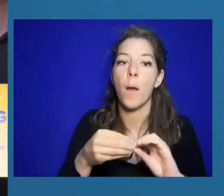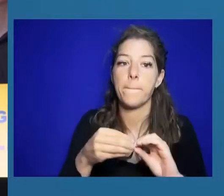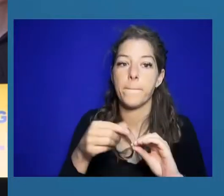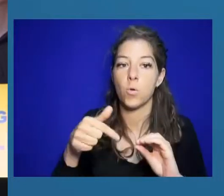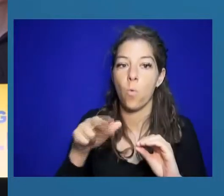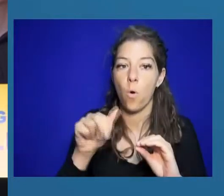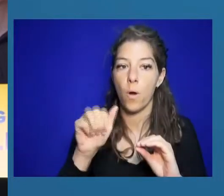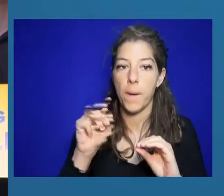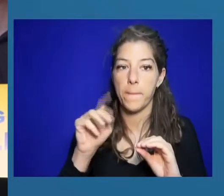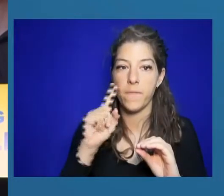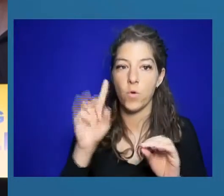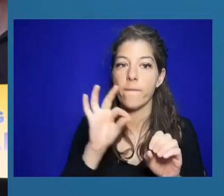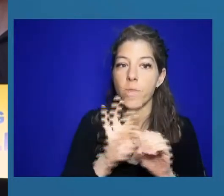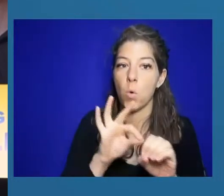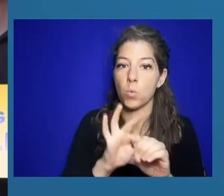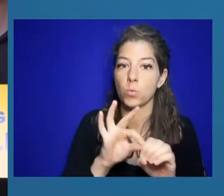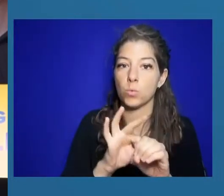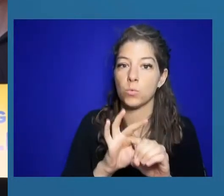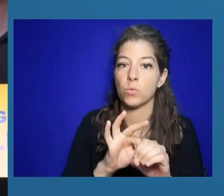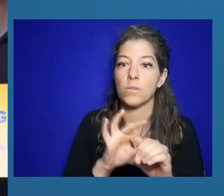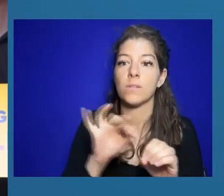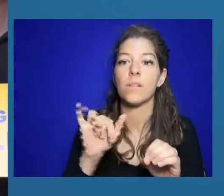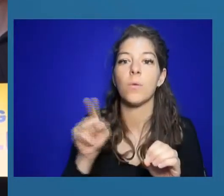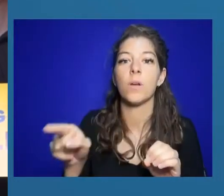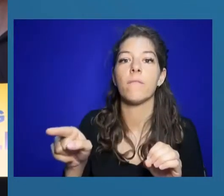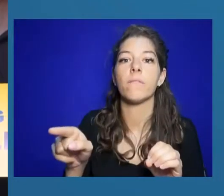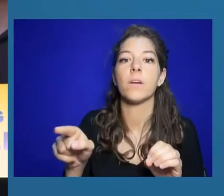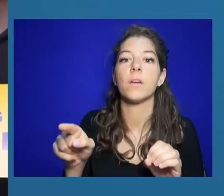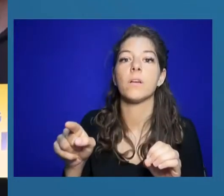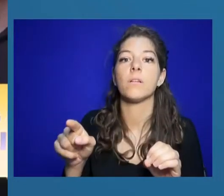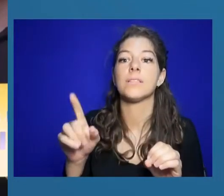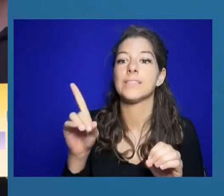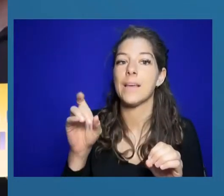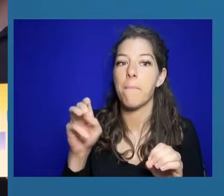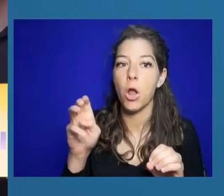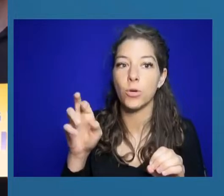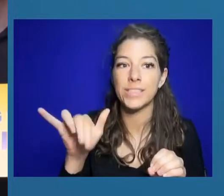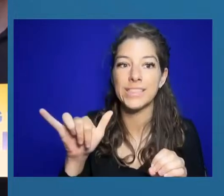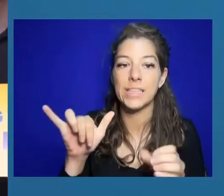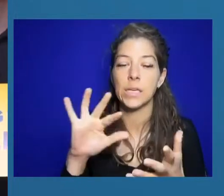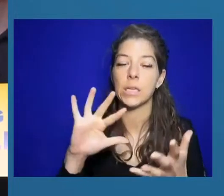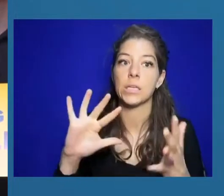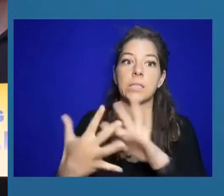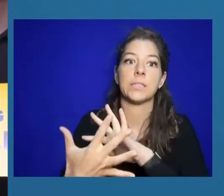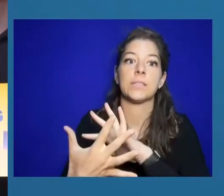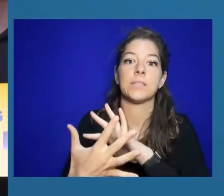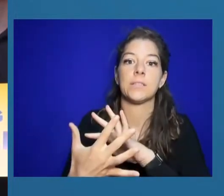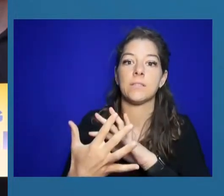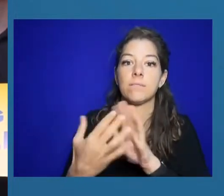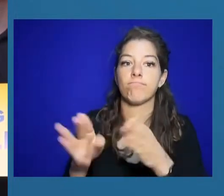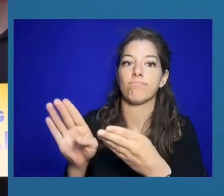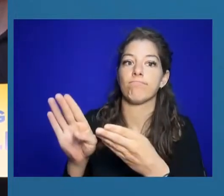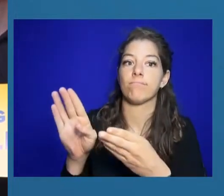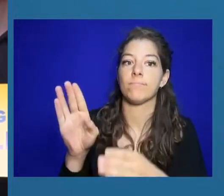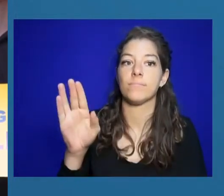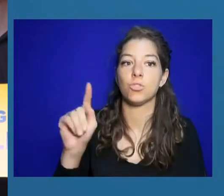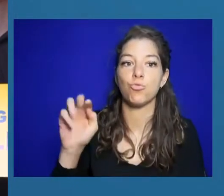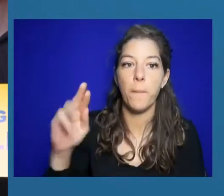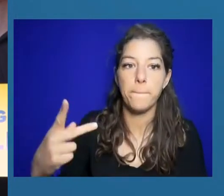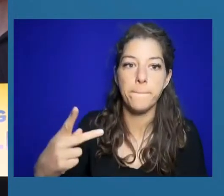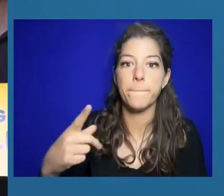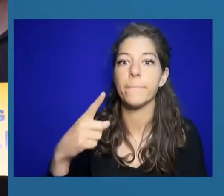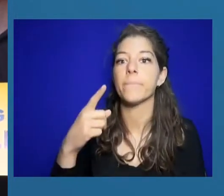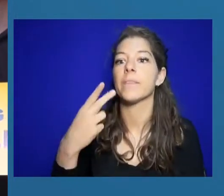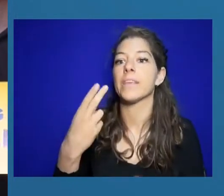vote that would have turned our democracy on its head at the direction of Donald Trump because he wants